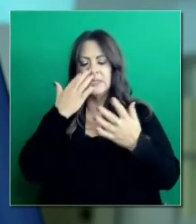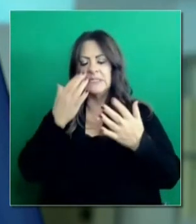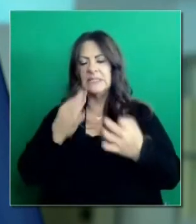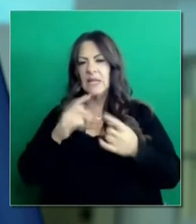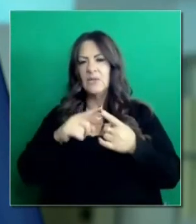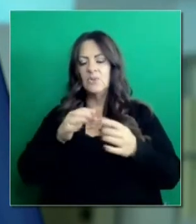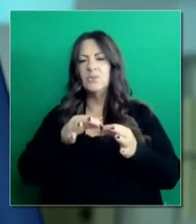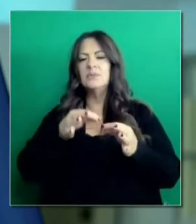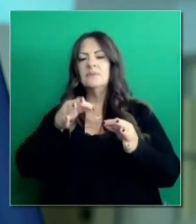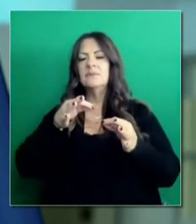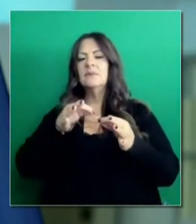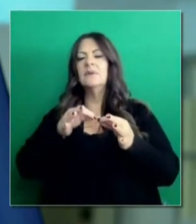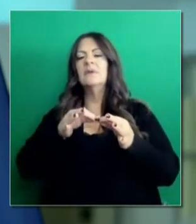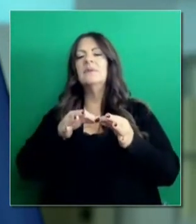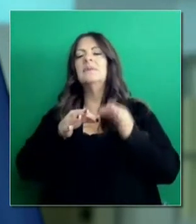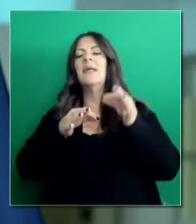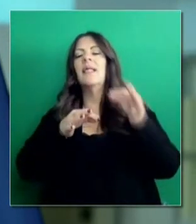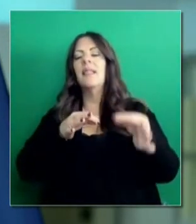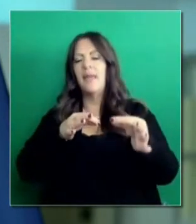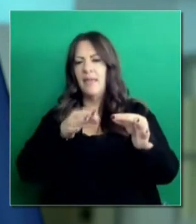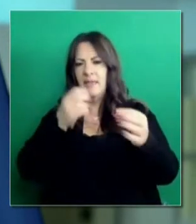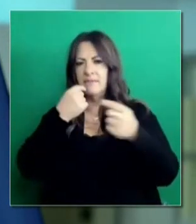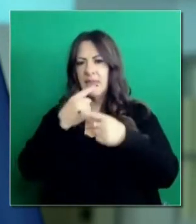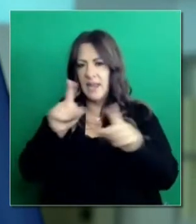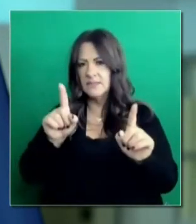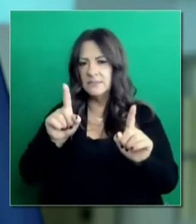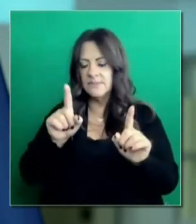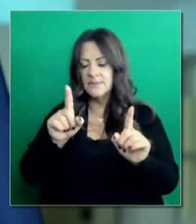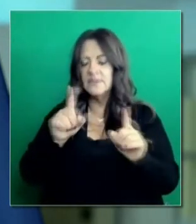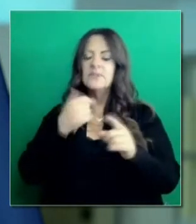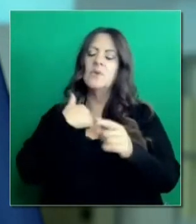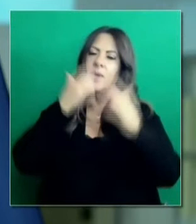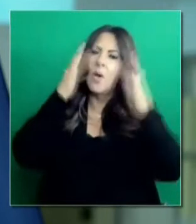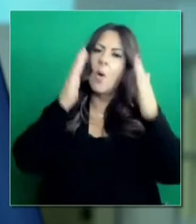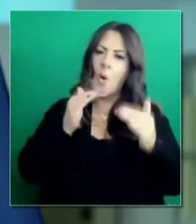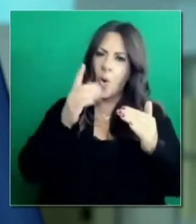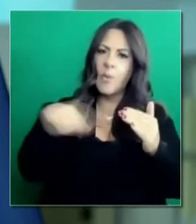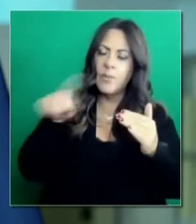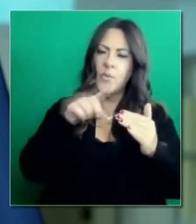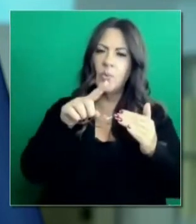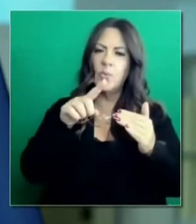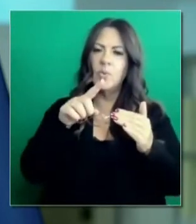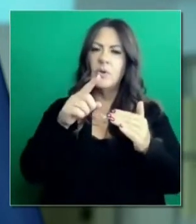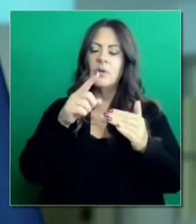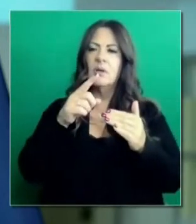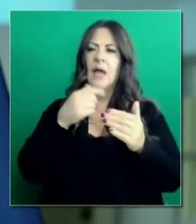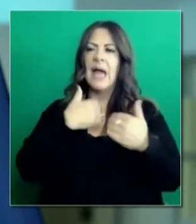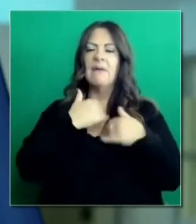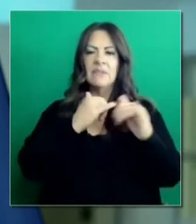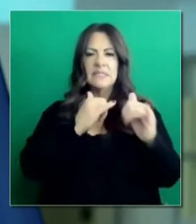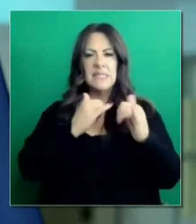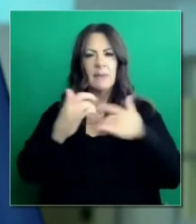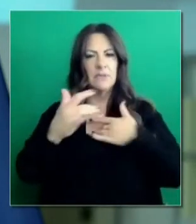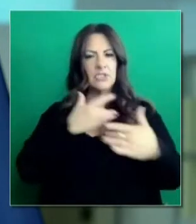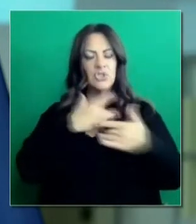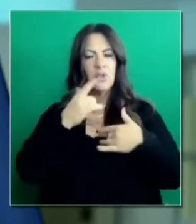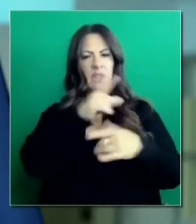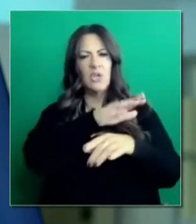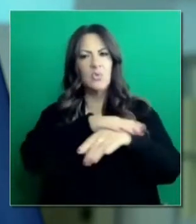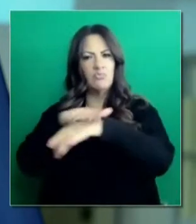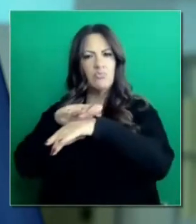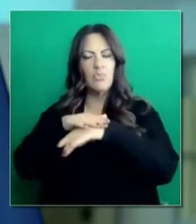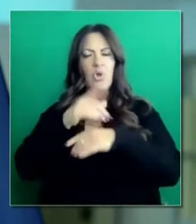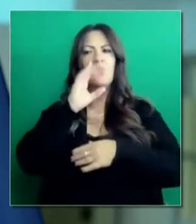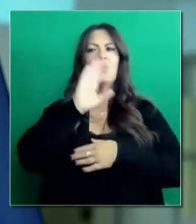to now move in this direction. I hope folks that are concerned that they weren't given heads up are also pleased at the